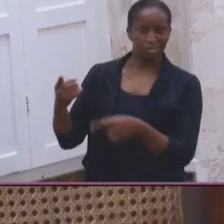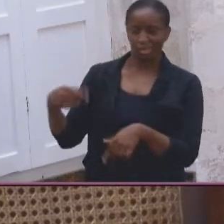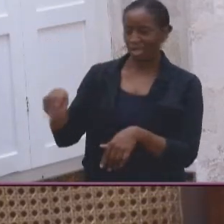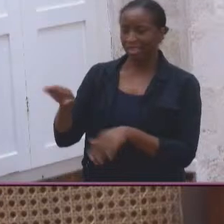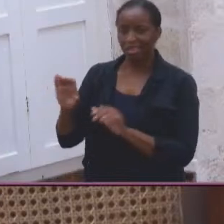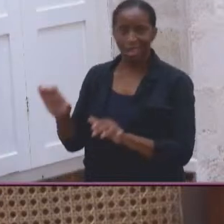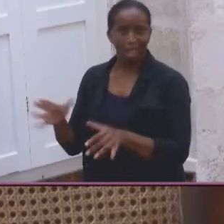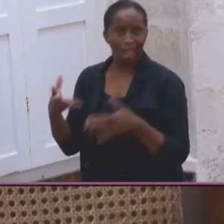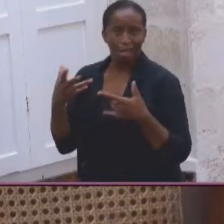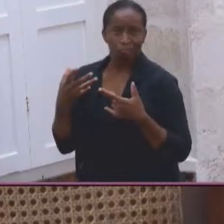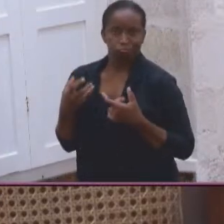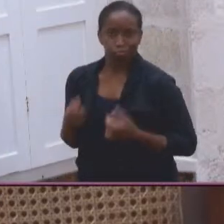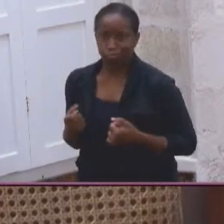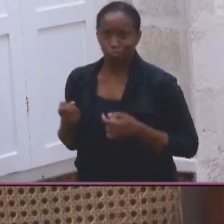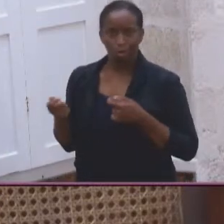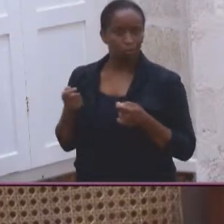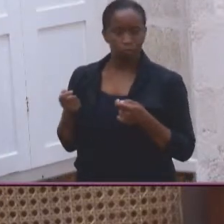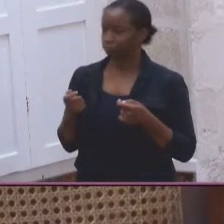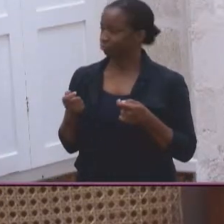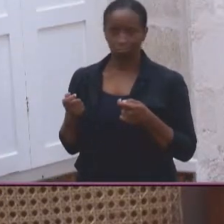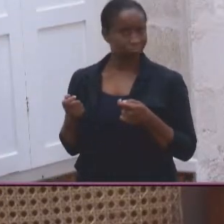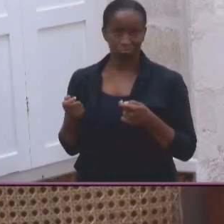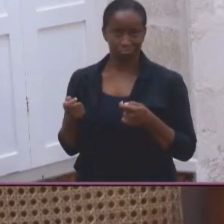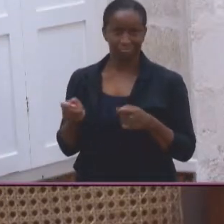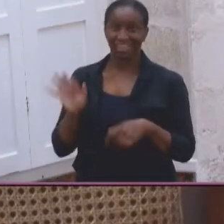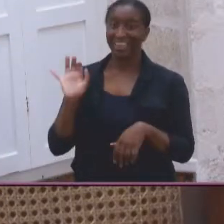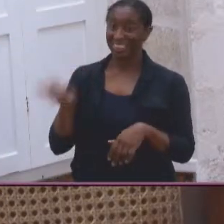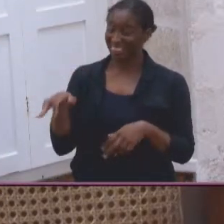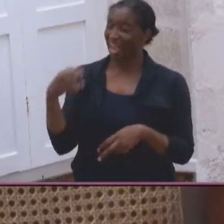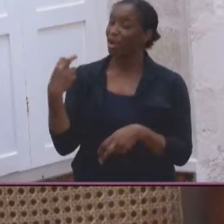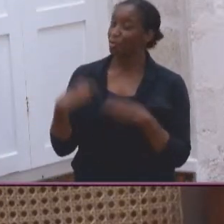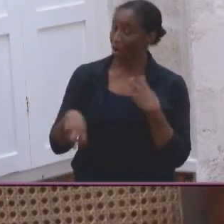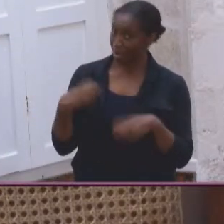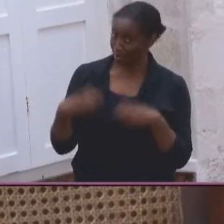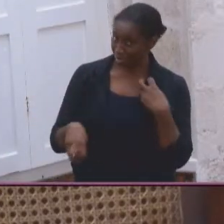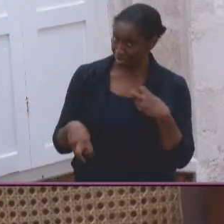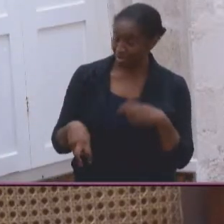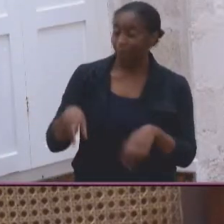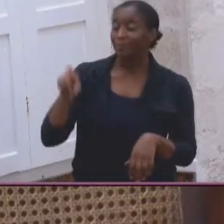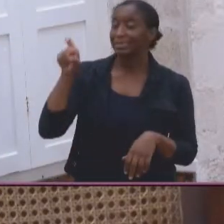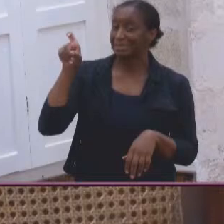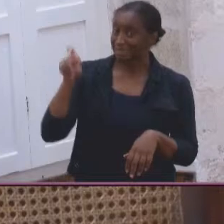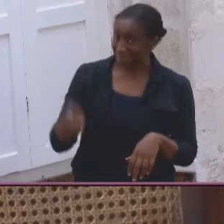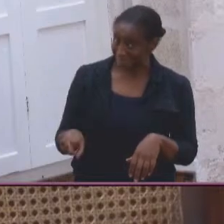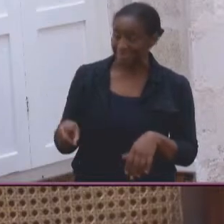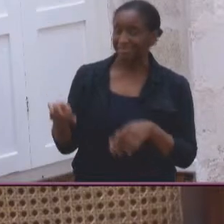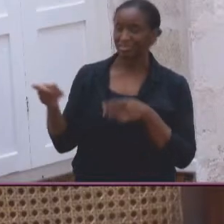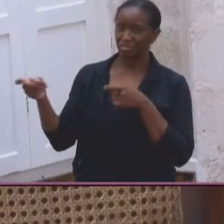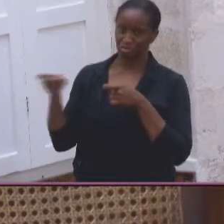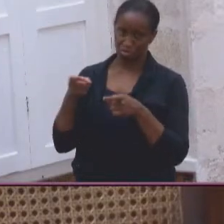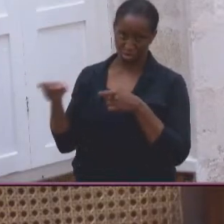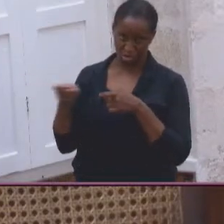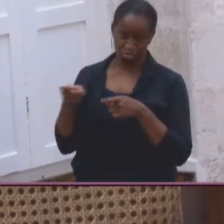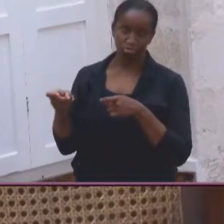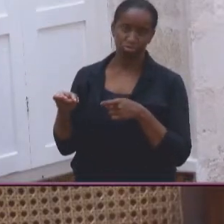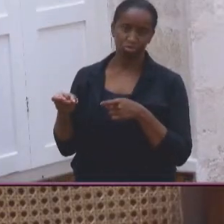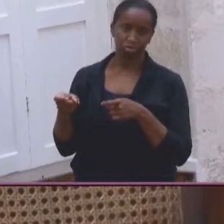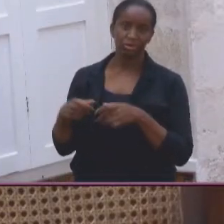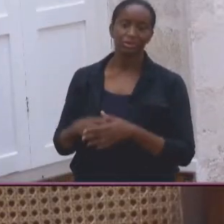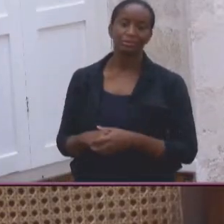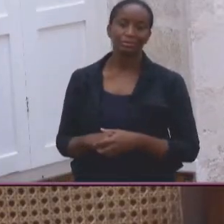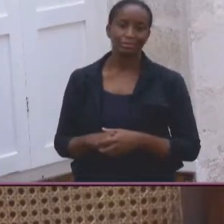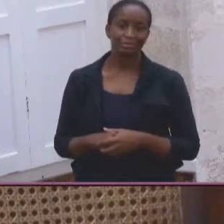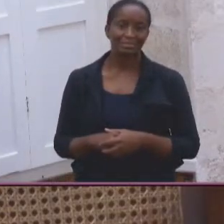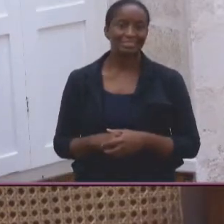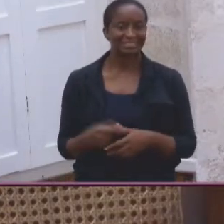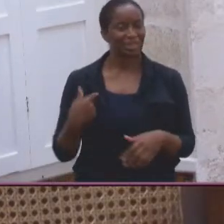And when I think about that, and while I may have gotten your applause there just now, I suspect I won't get it for this